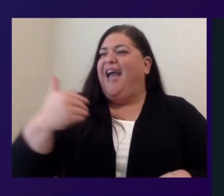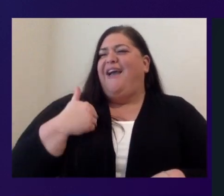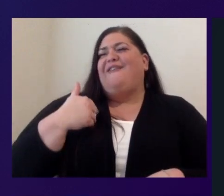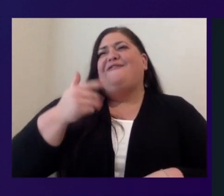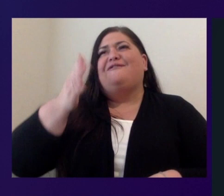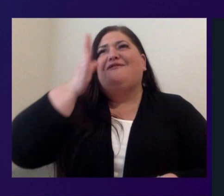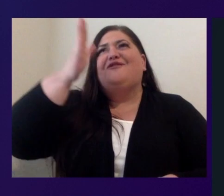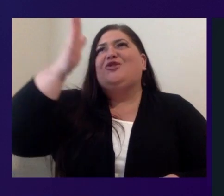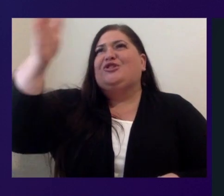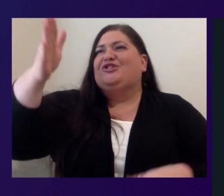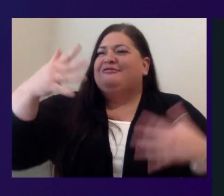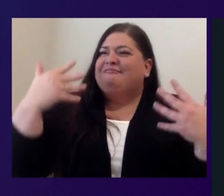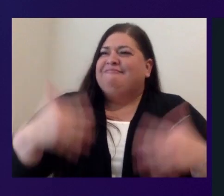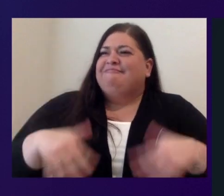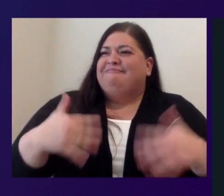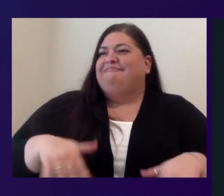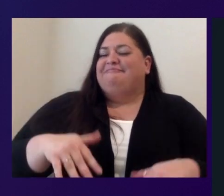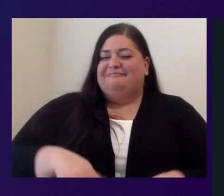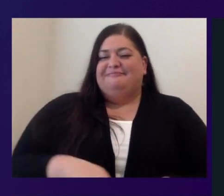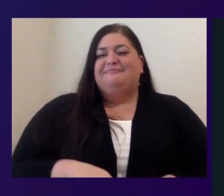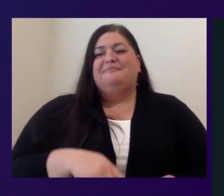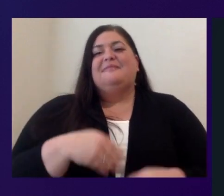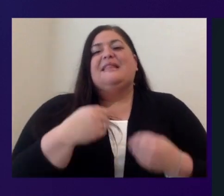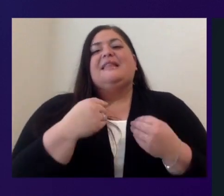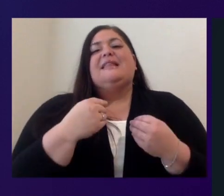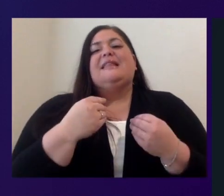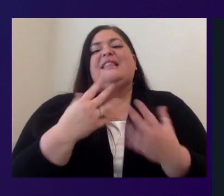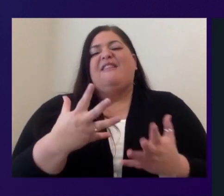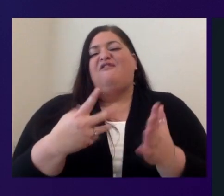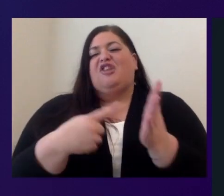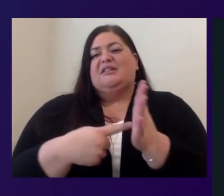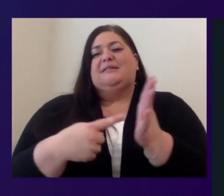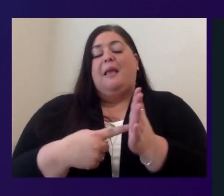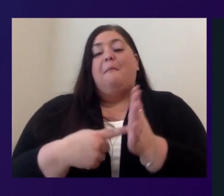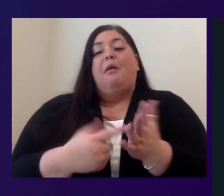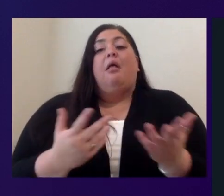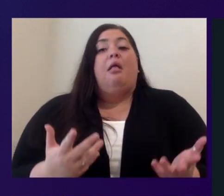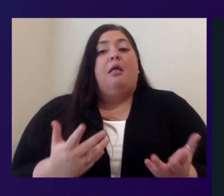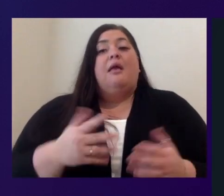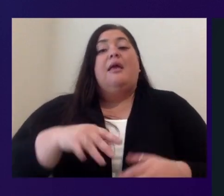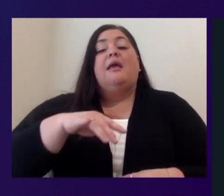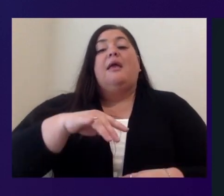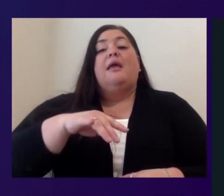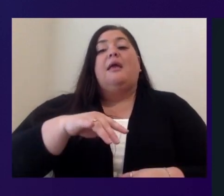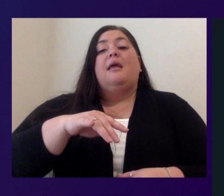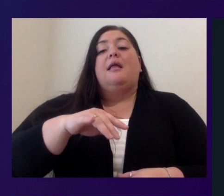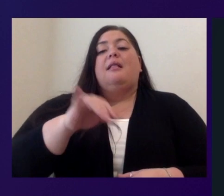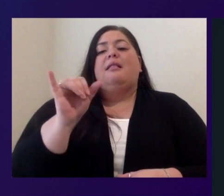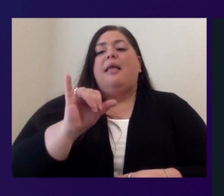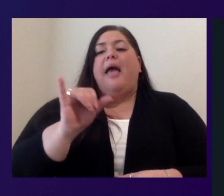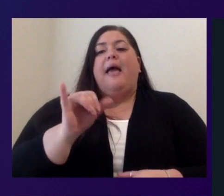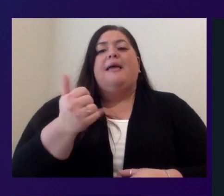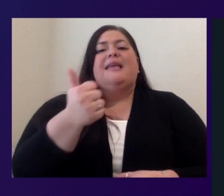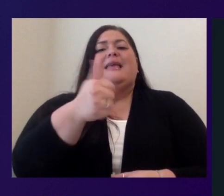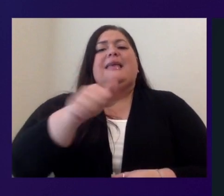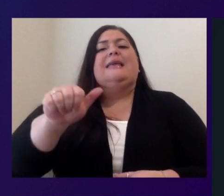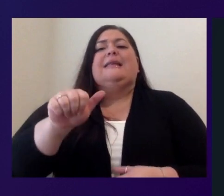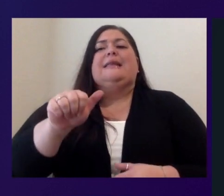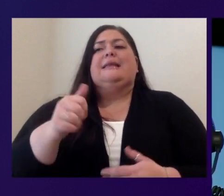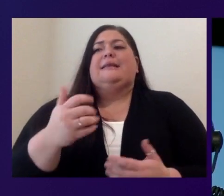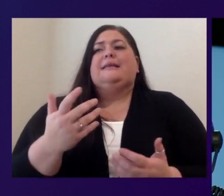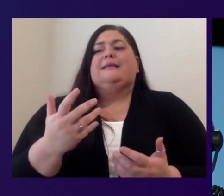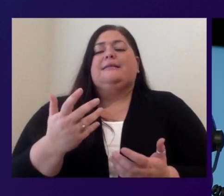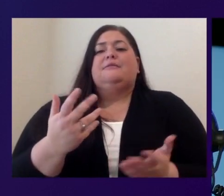if you think about, let's take an example of a developer, right? Or let's take an example of any contract or